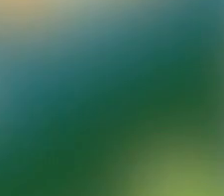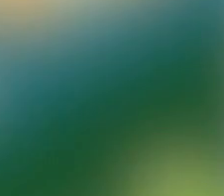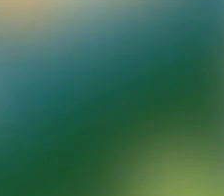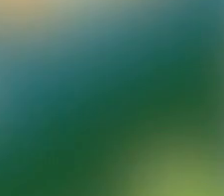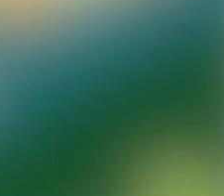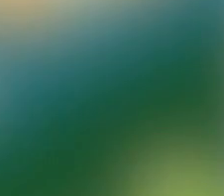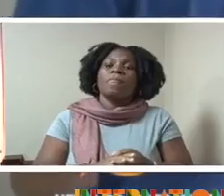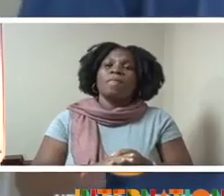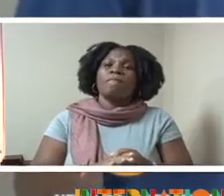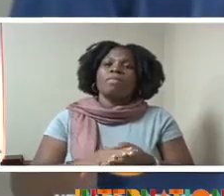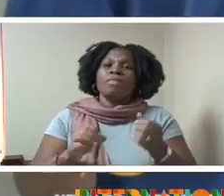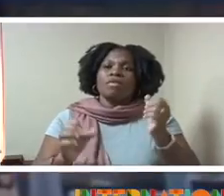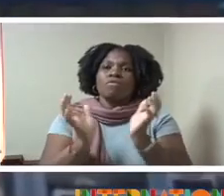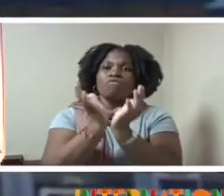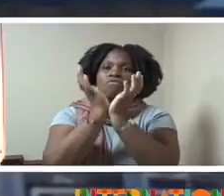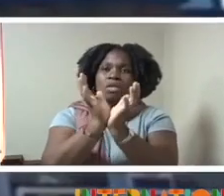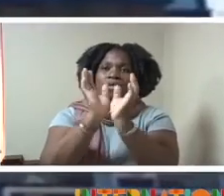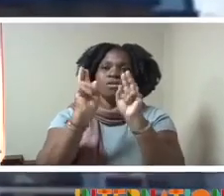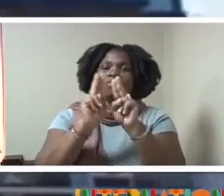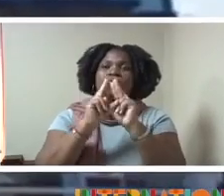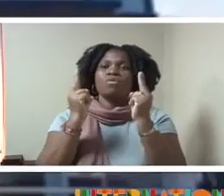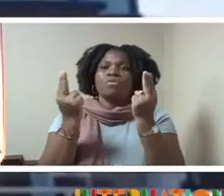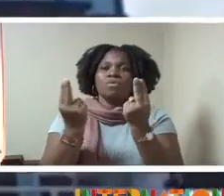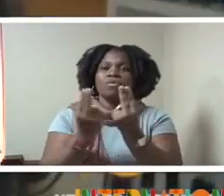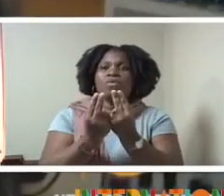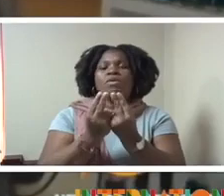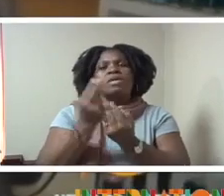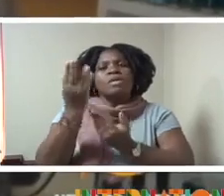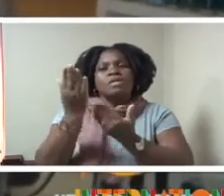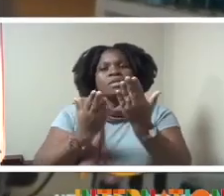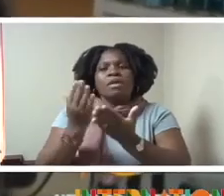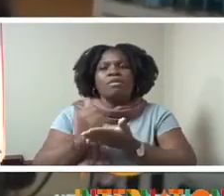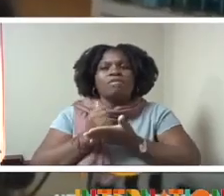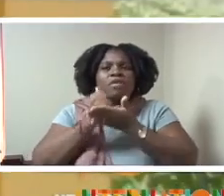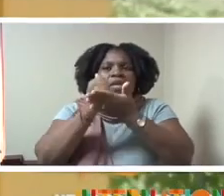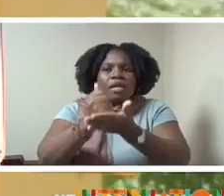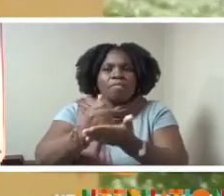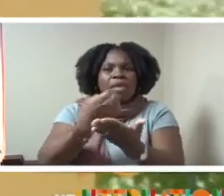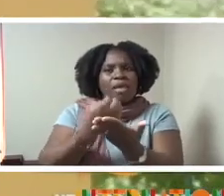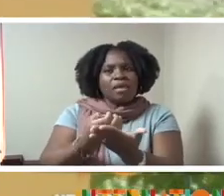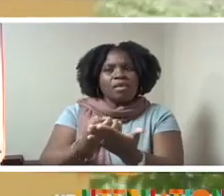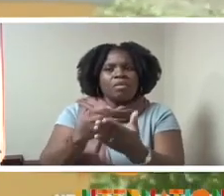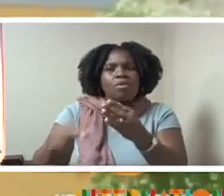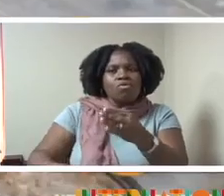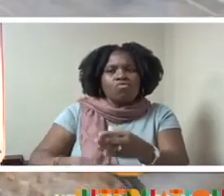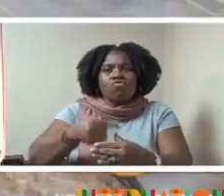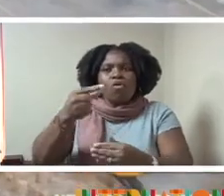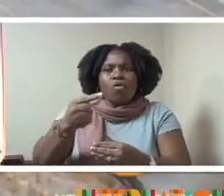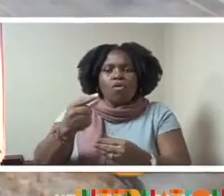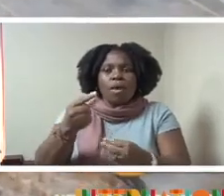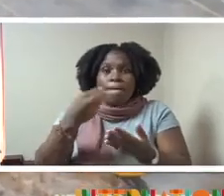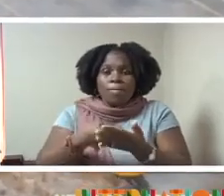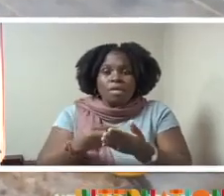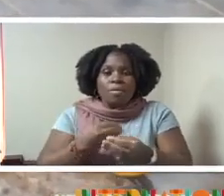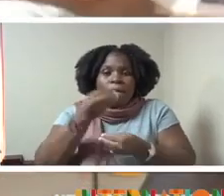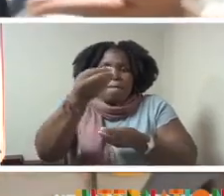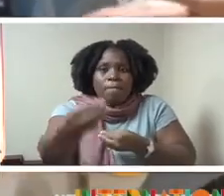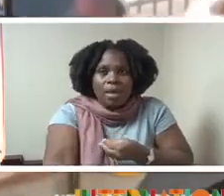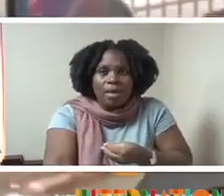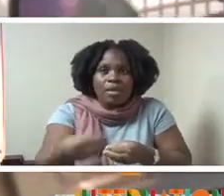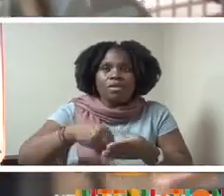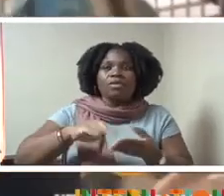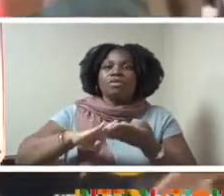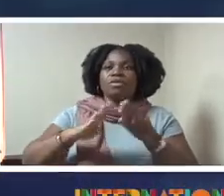Minister Drew noted that the St. Kitts and Davis National Cooperative League Limited has been the cornerstone of the nation's